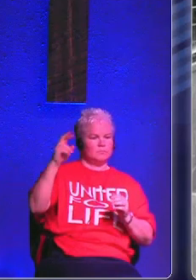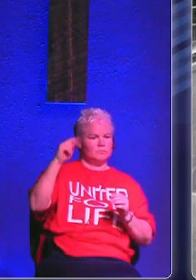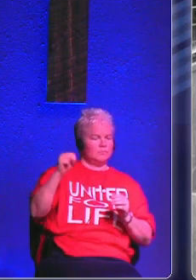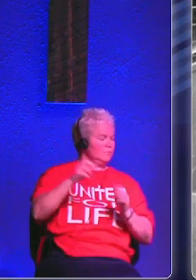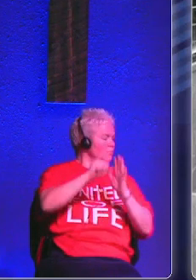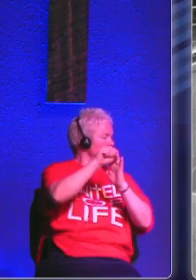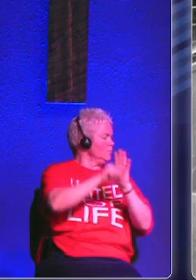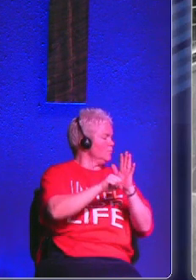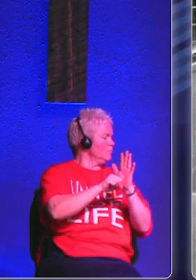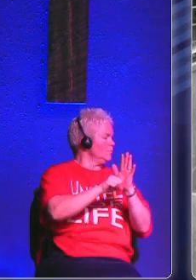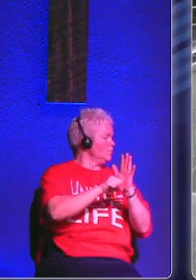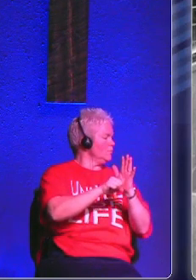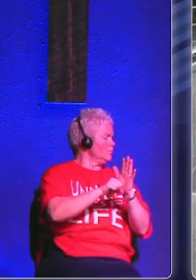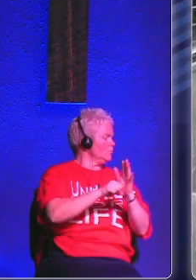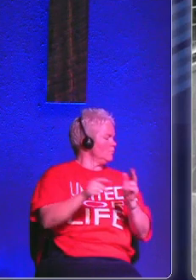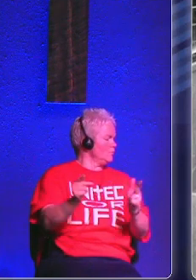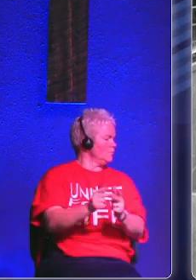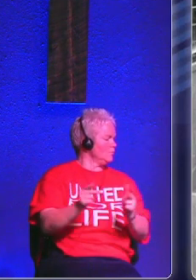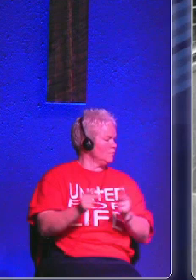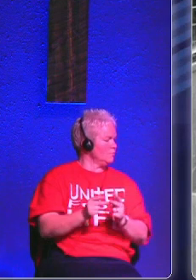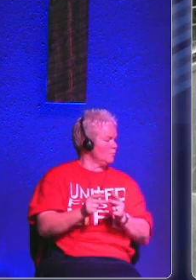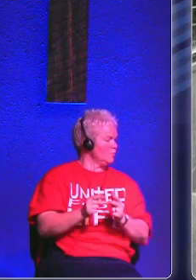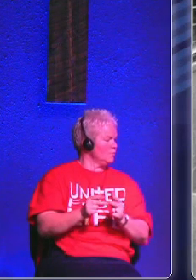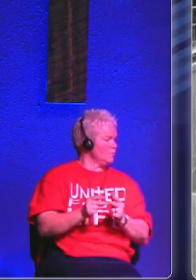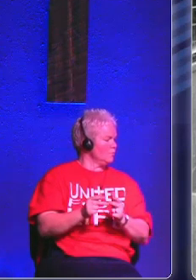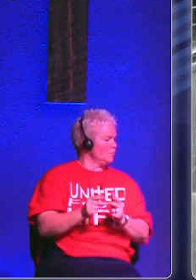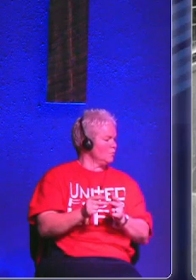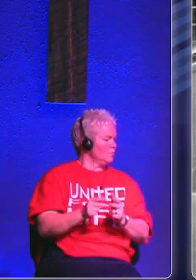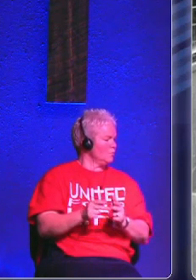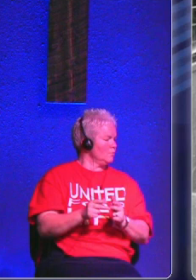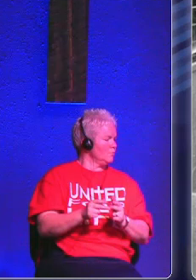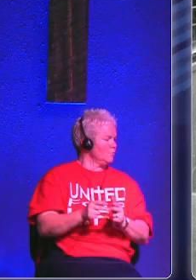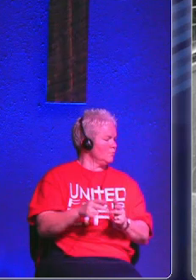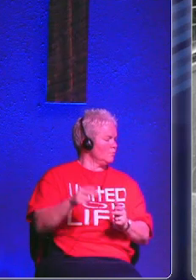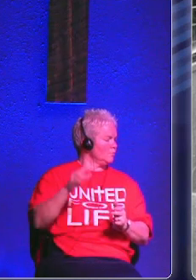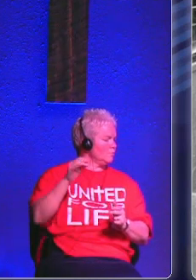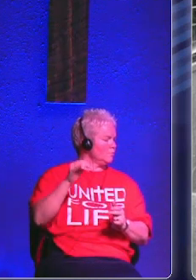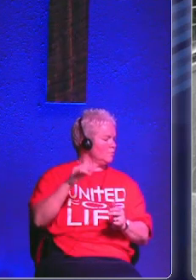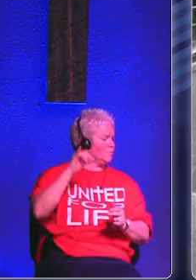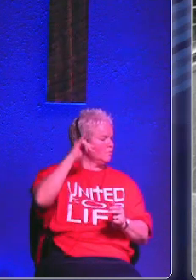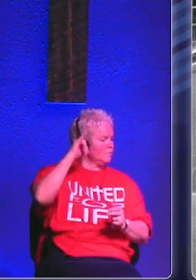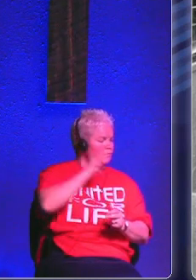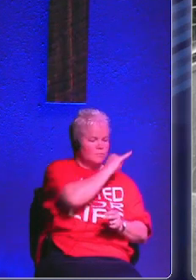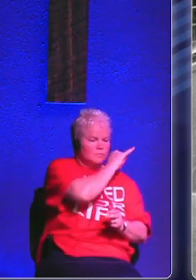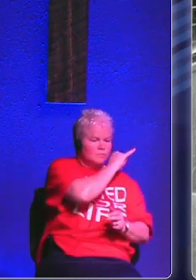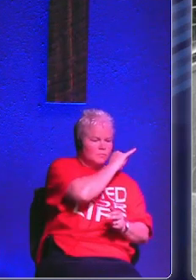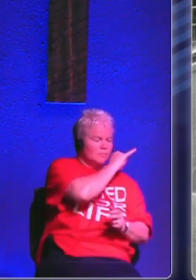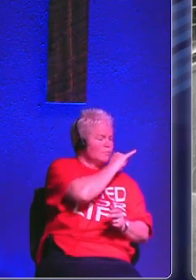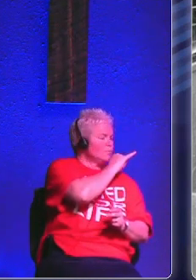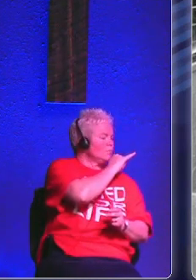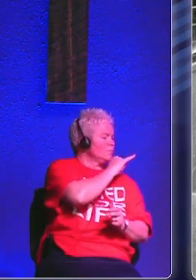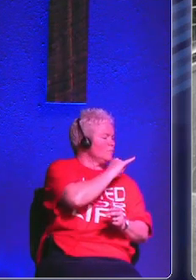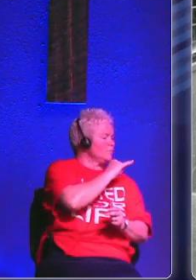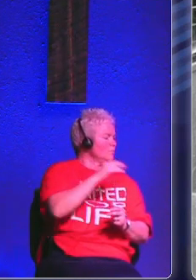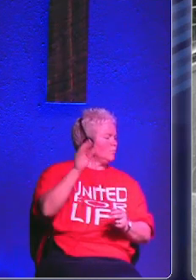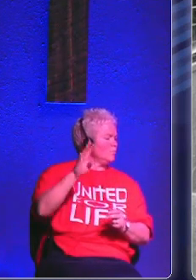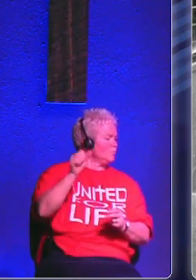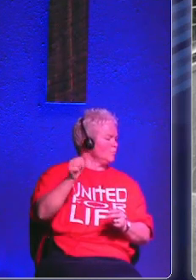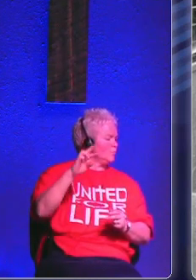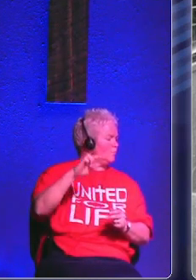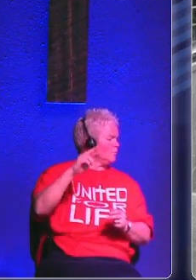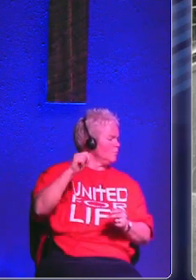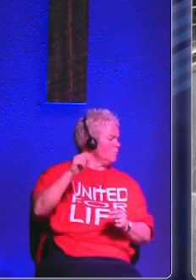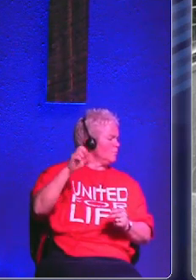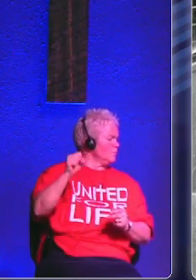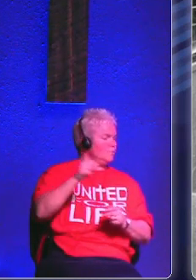Kansas and a lot of other places, farmers, they plant trees around their houses and their barns, right? They're